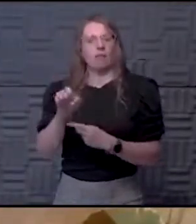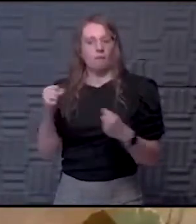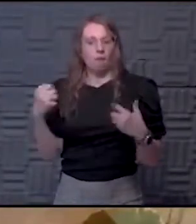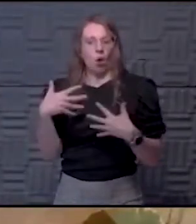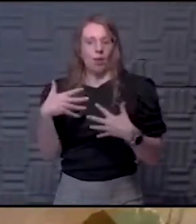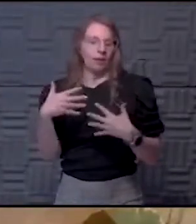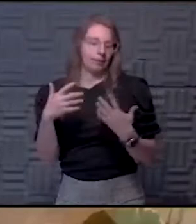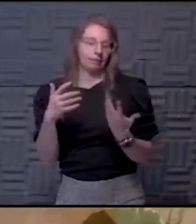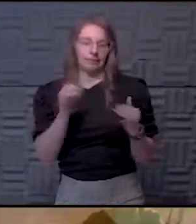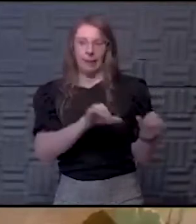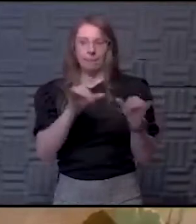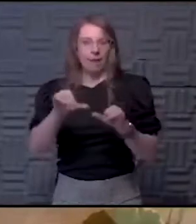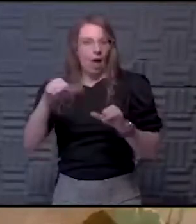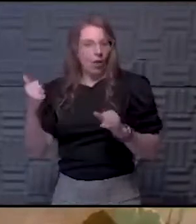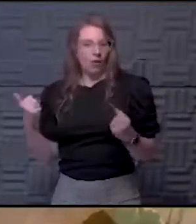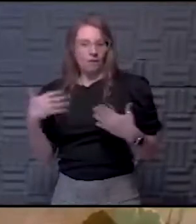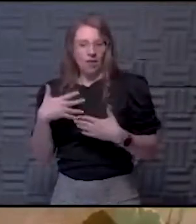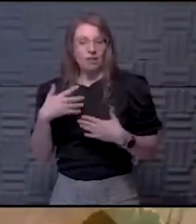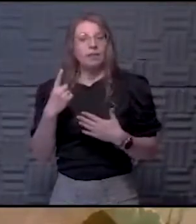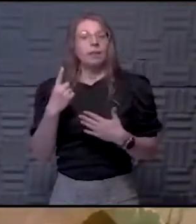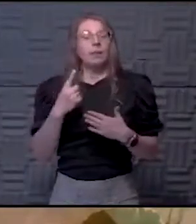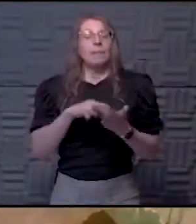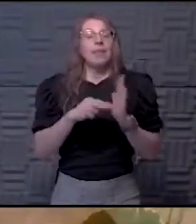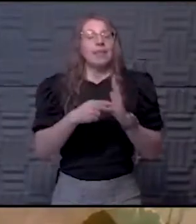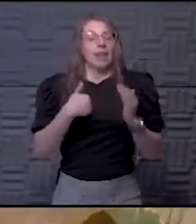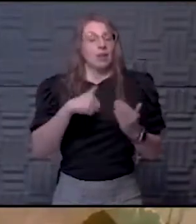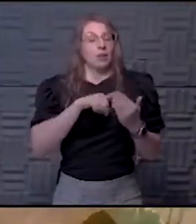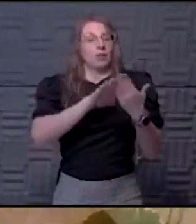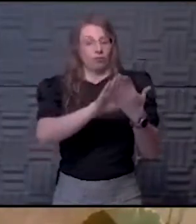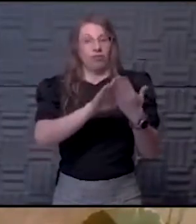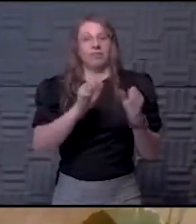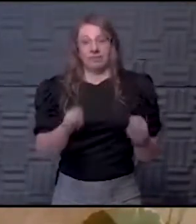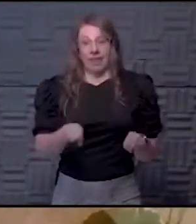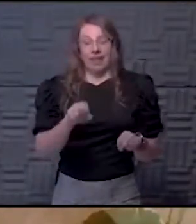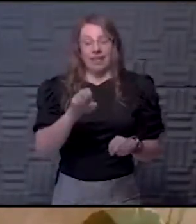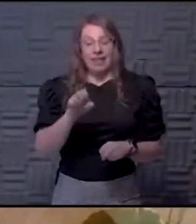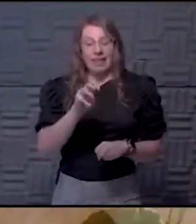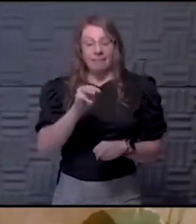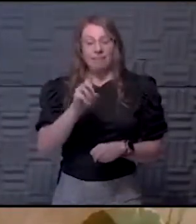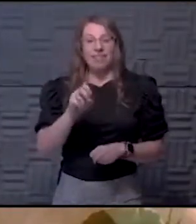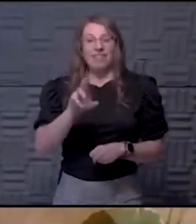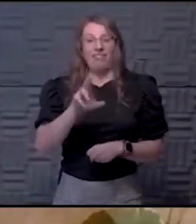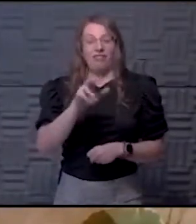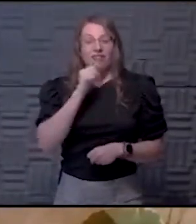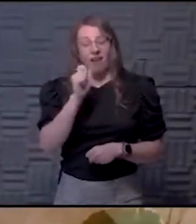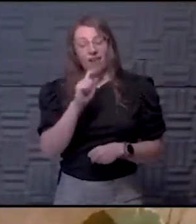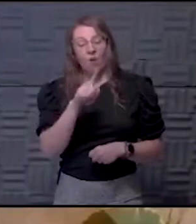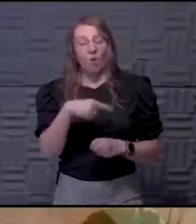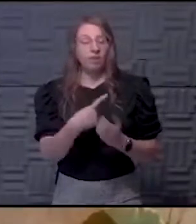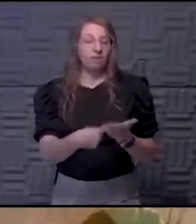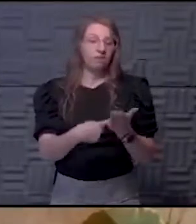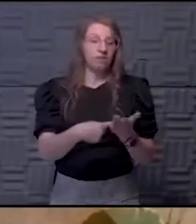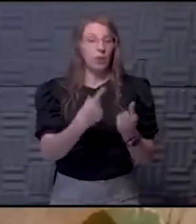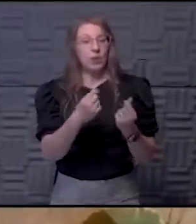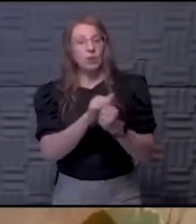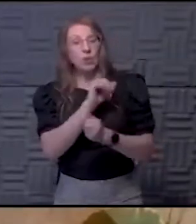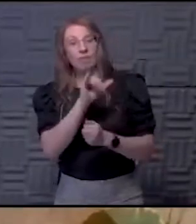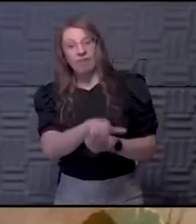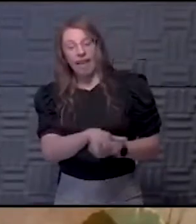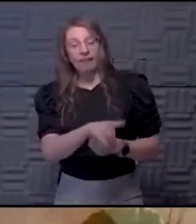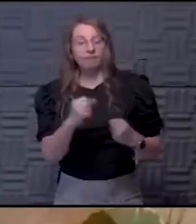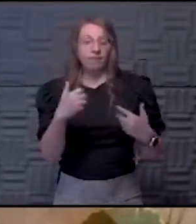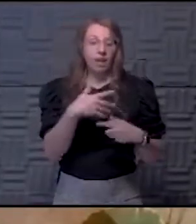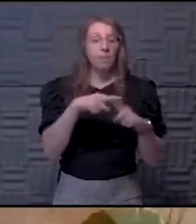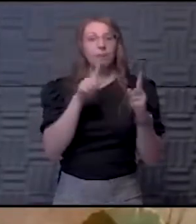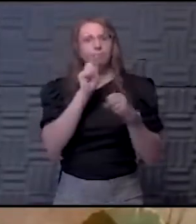is actually something that we can address in EMDR, where we're not just talking about what to do with it,